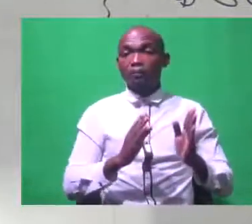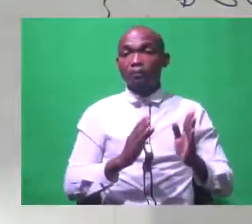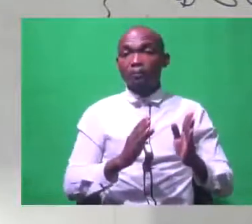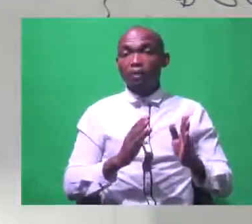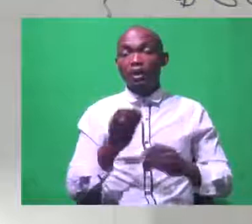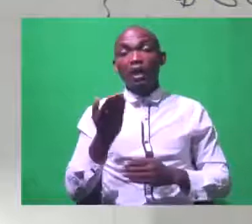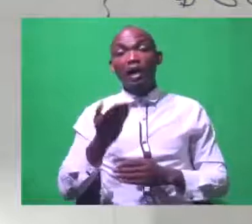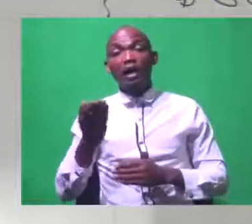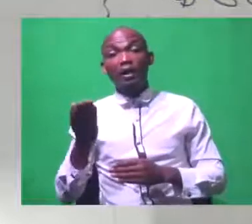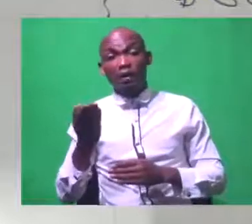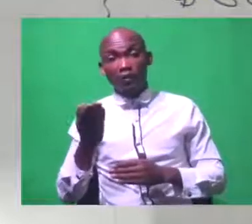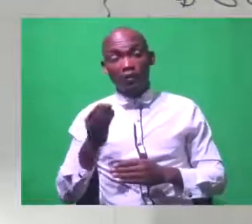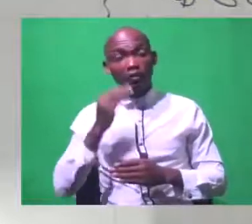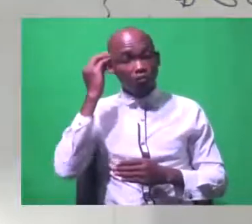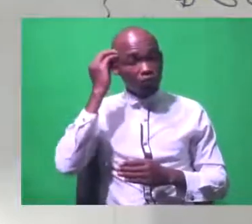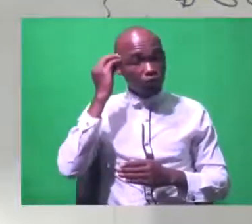Another concept